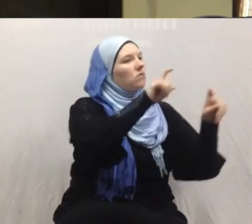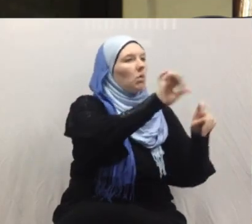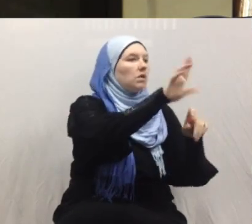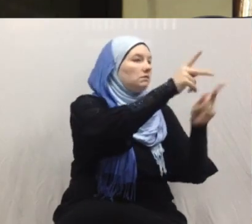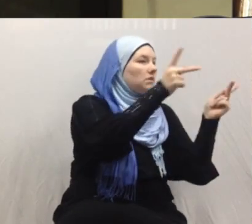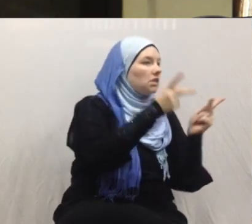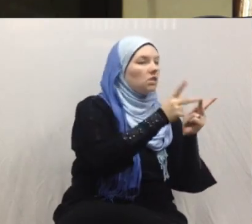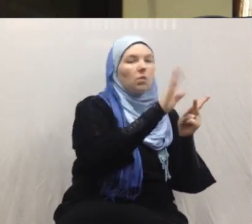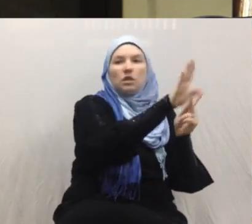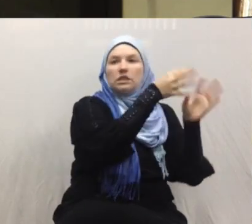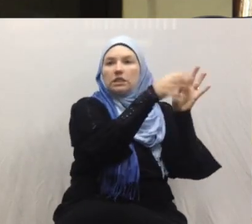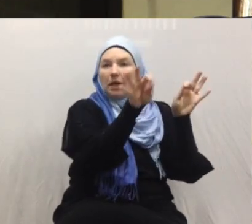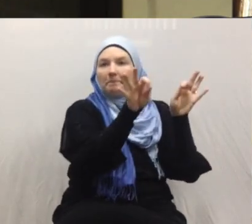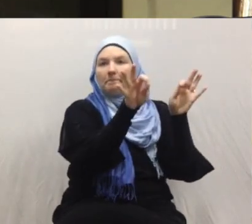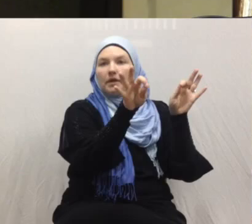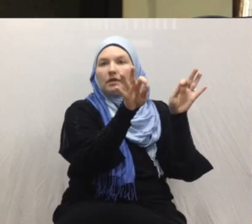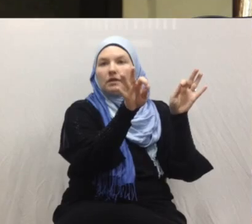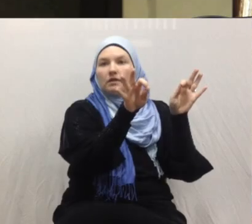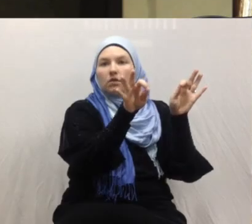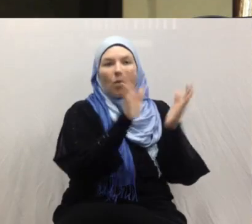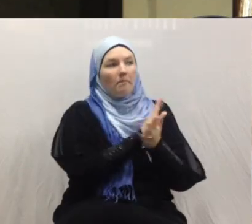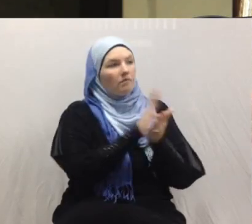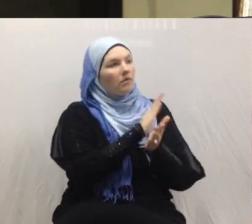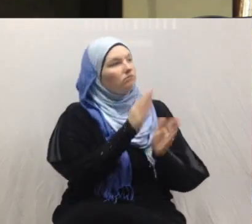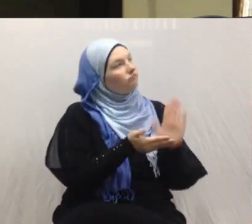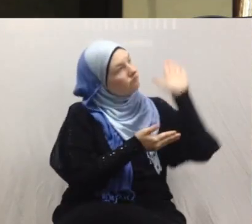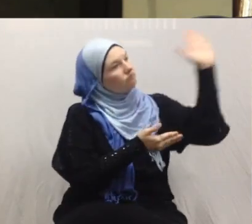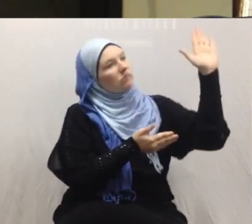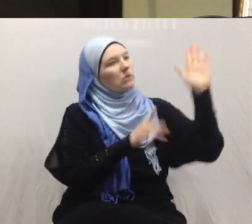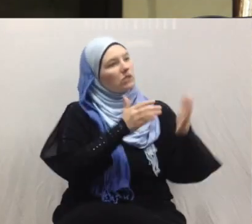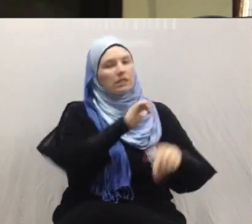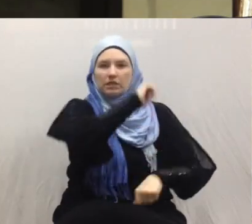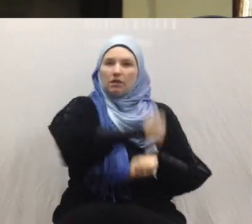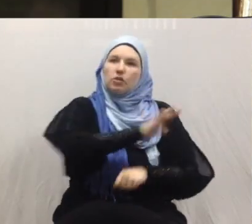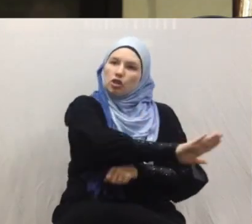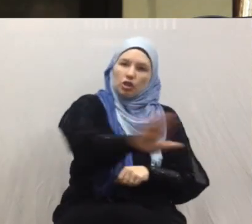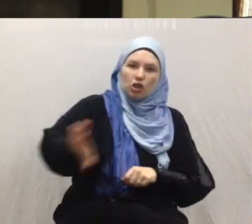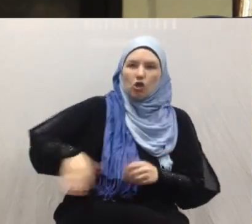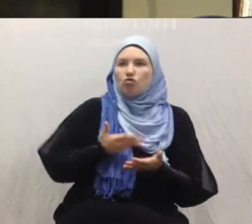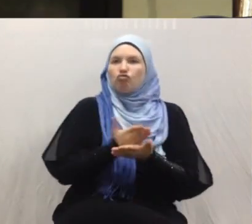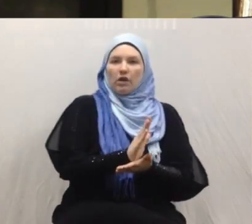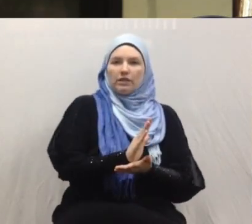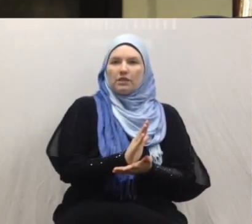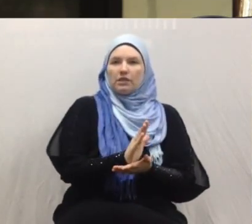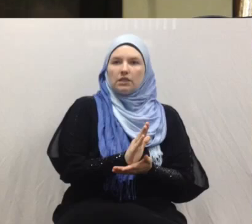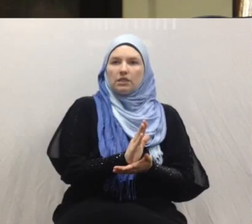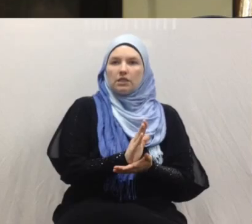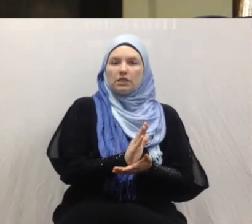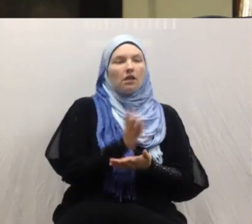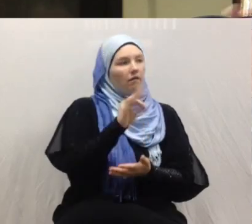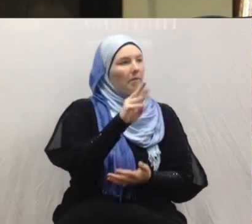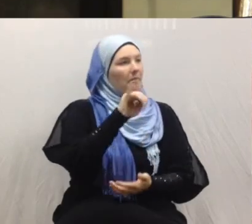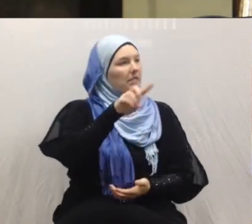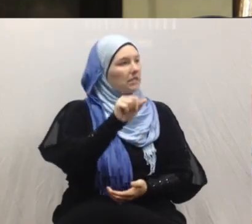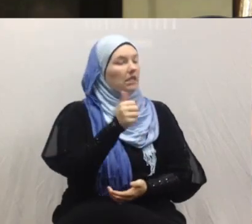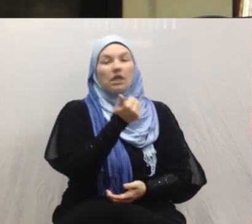position or his statement or this document to establish their rights in Medina as citizens of Medina. So if there